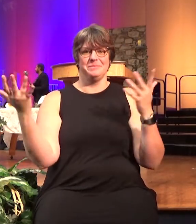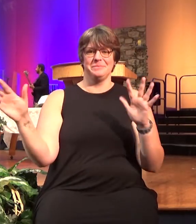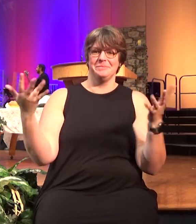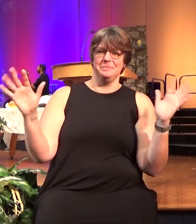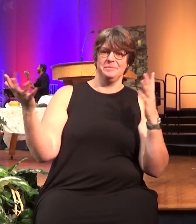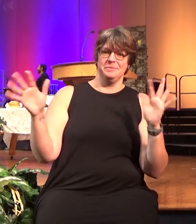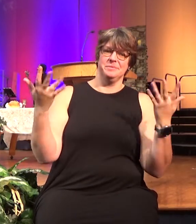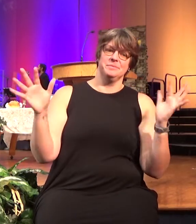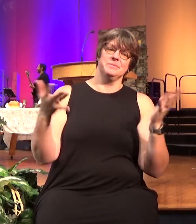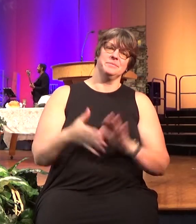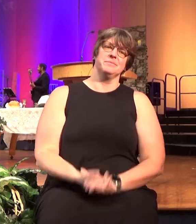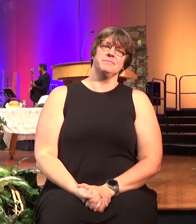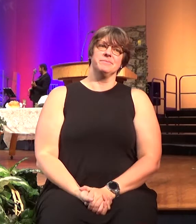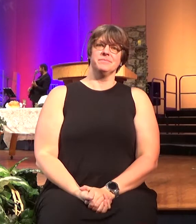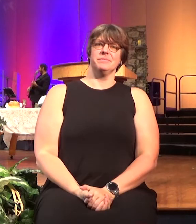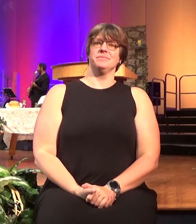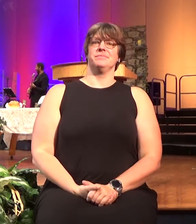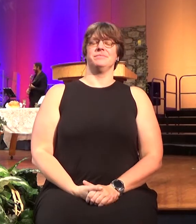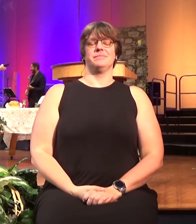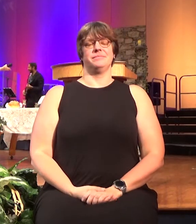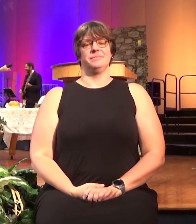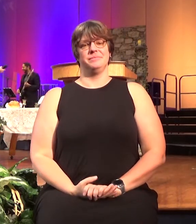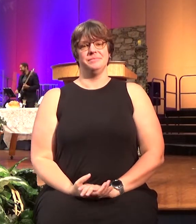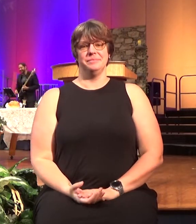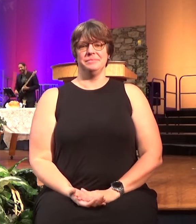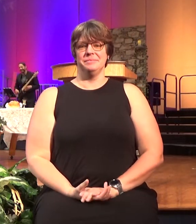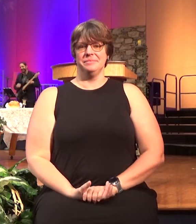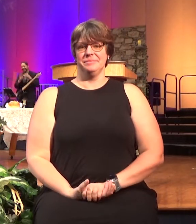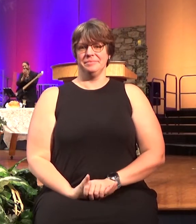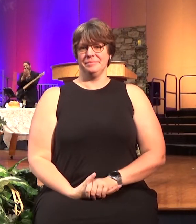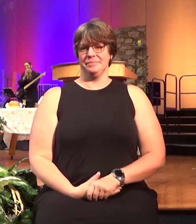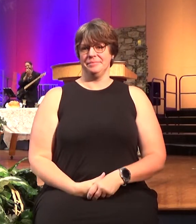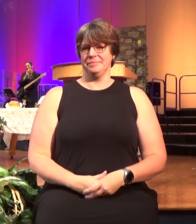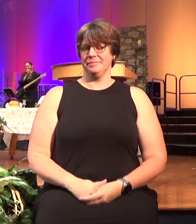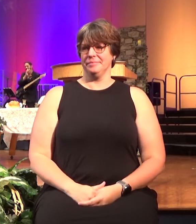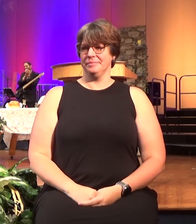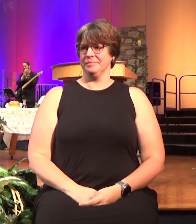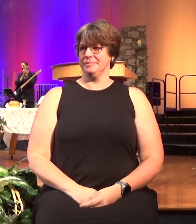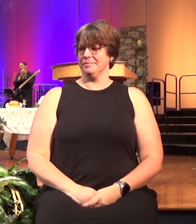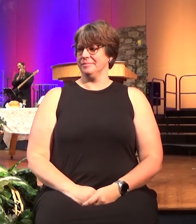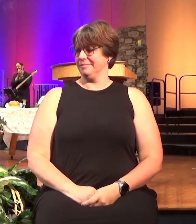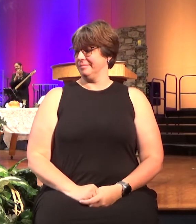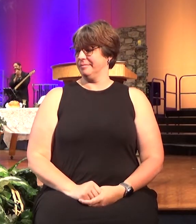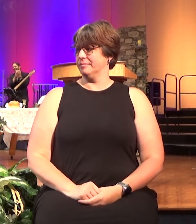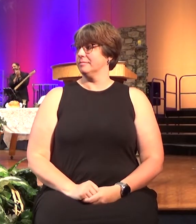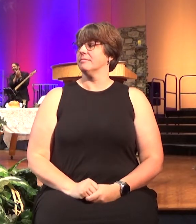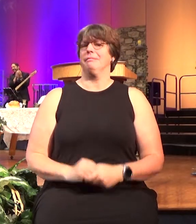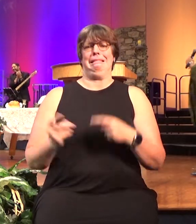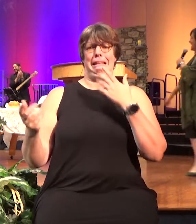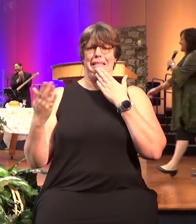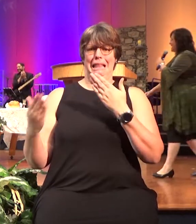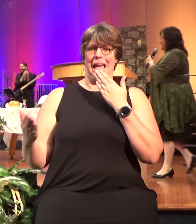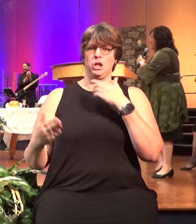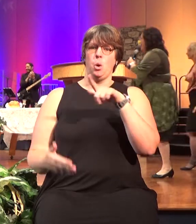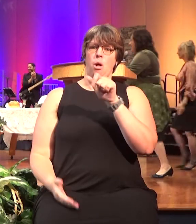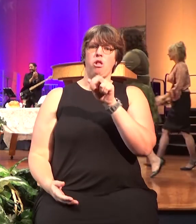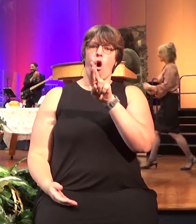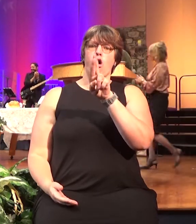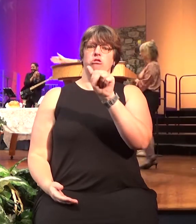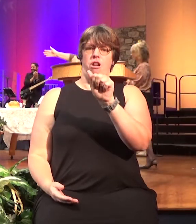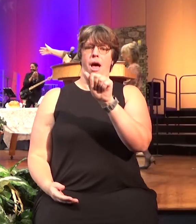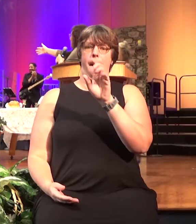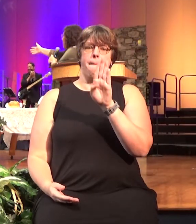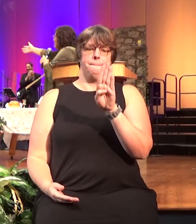can't ignore. One thought that binds us right down to the core.